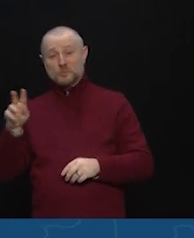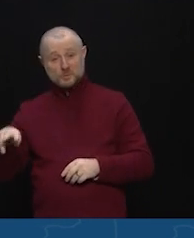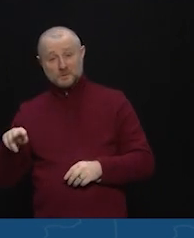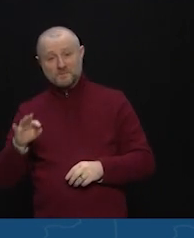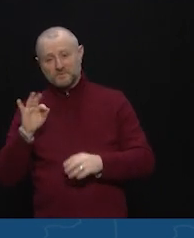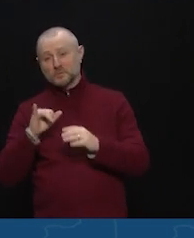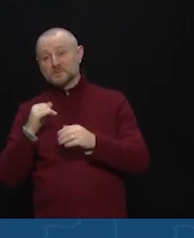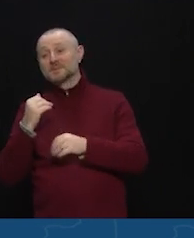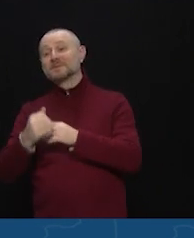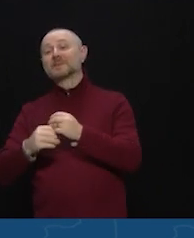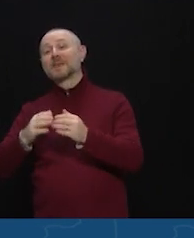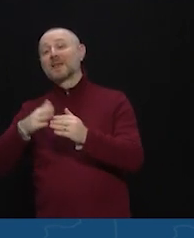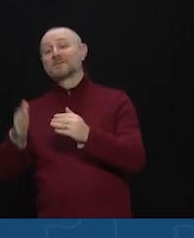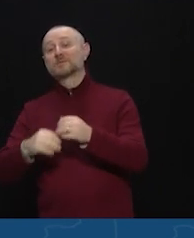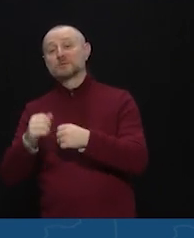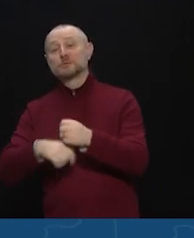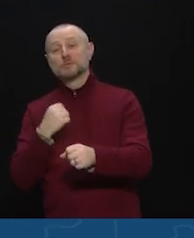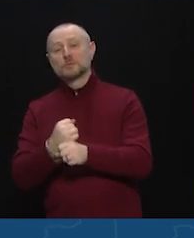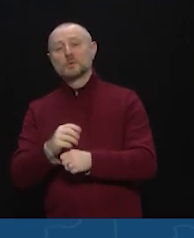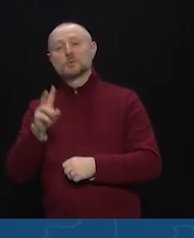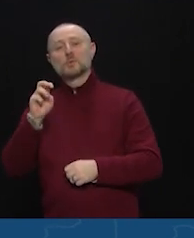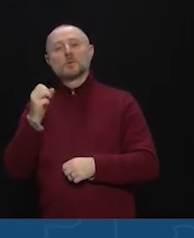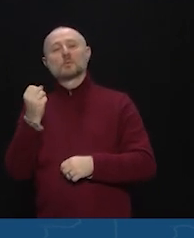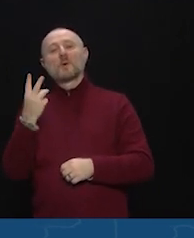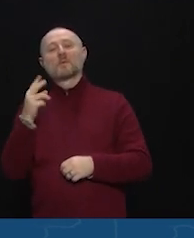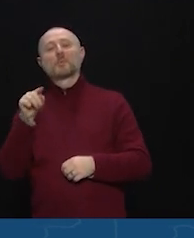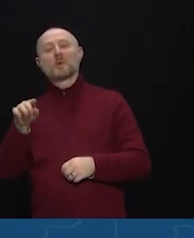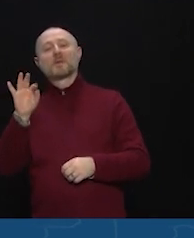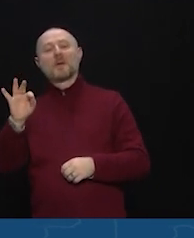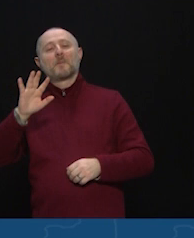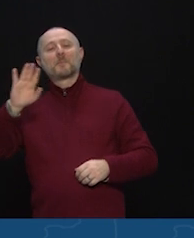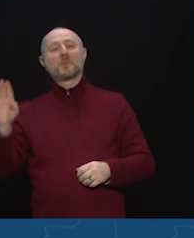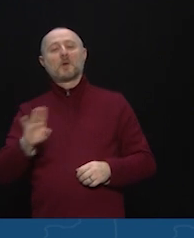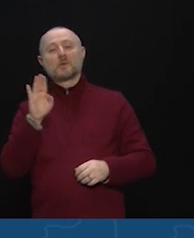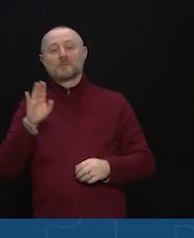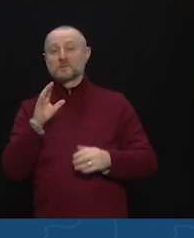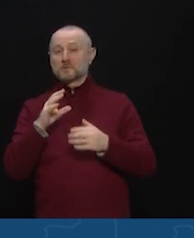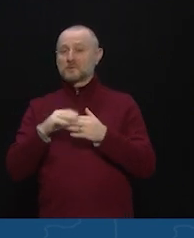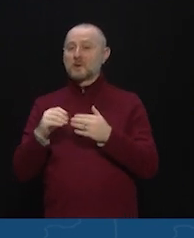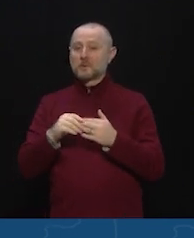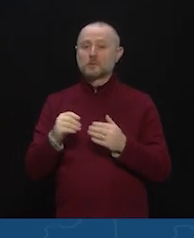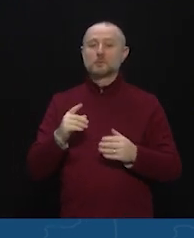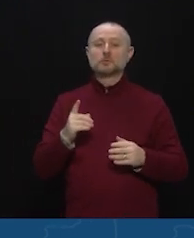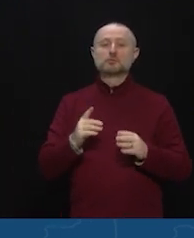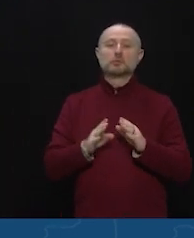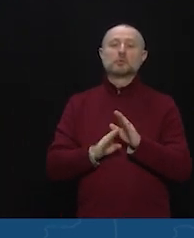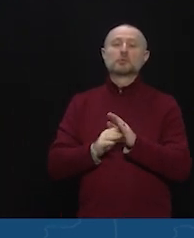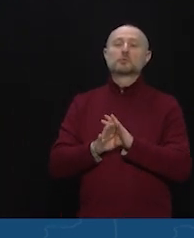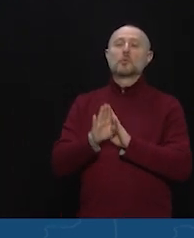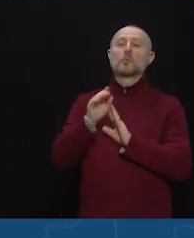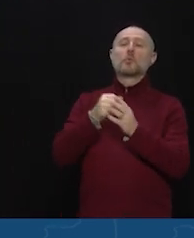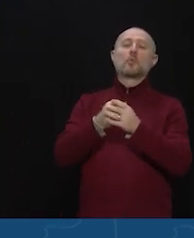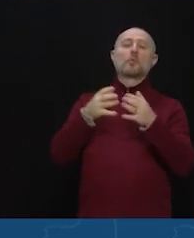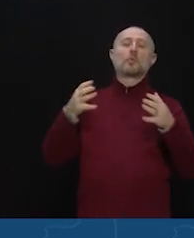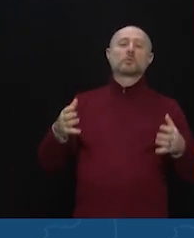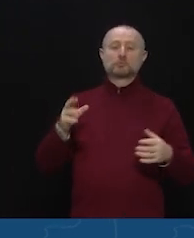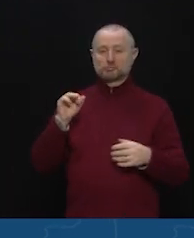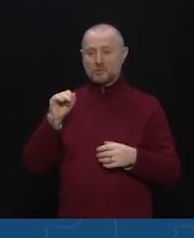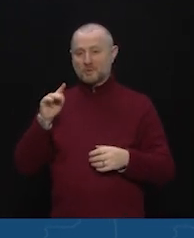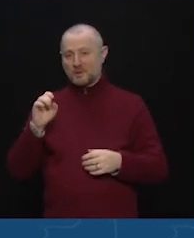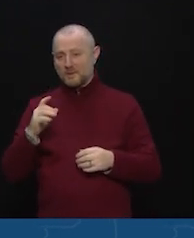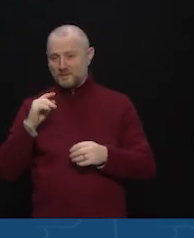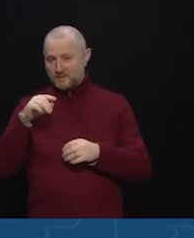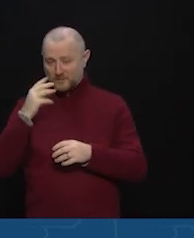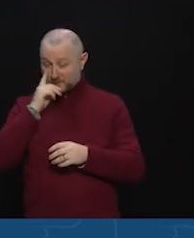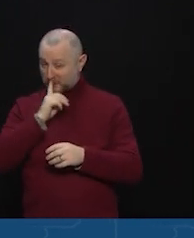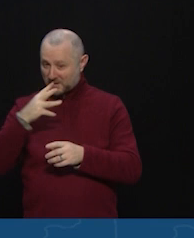at about $212.9 billion. And then the growth rate in the governor's executive budget